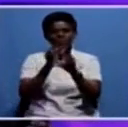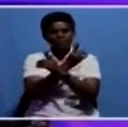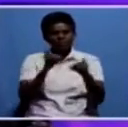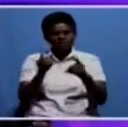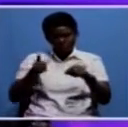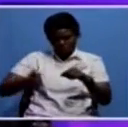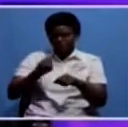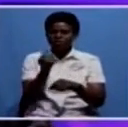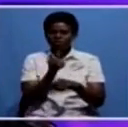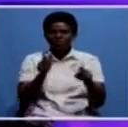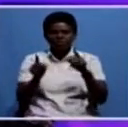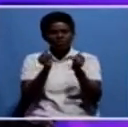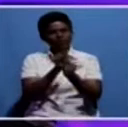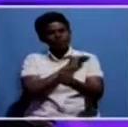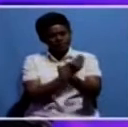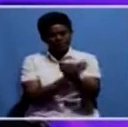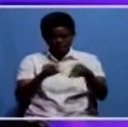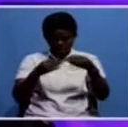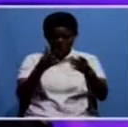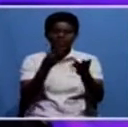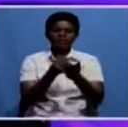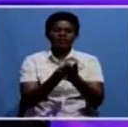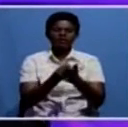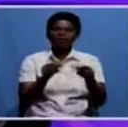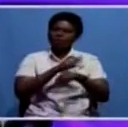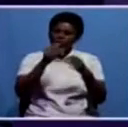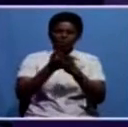are the only people with power to allocate resources to